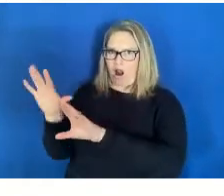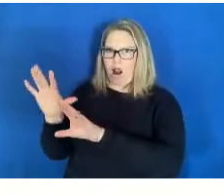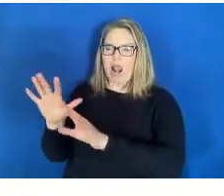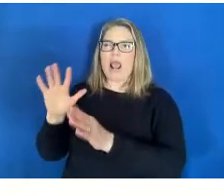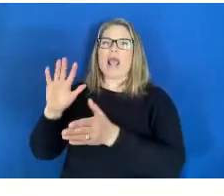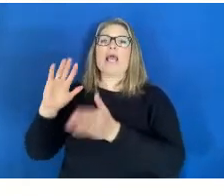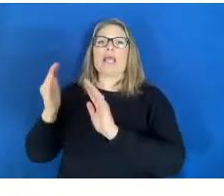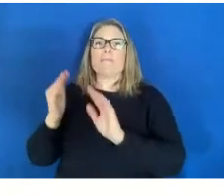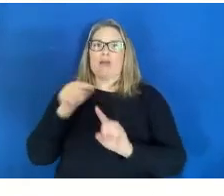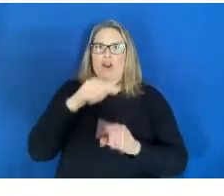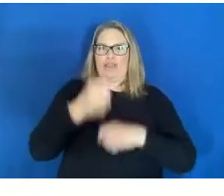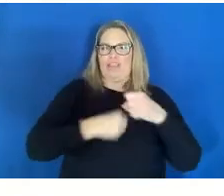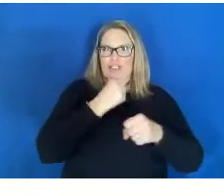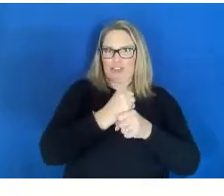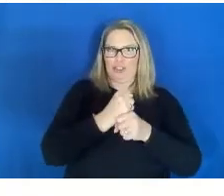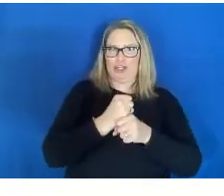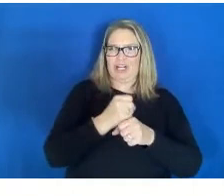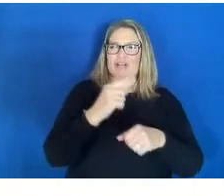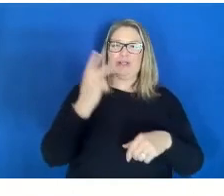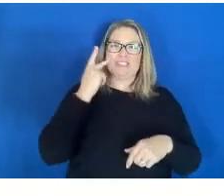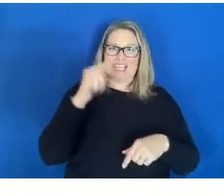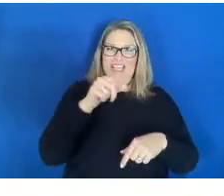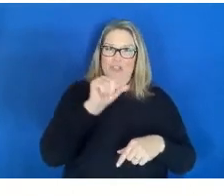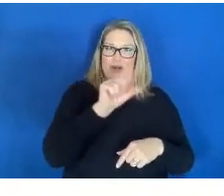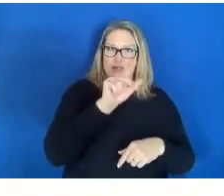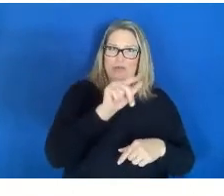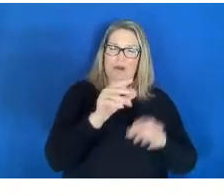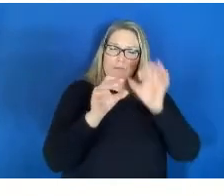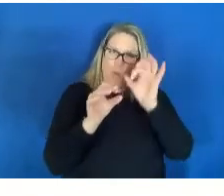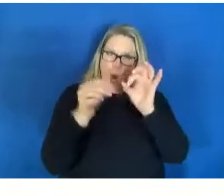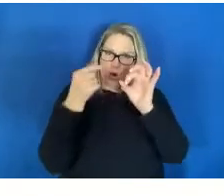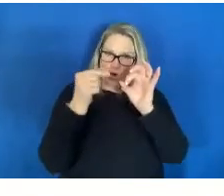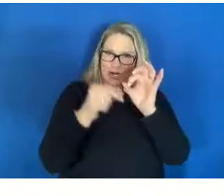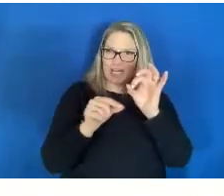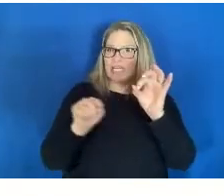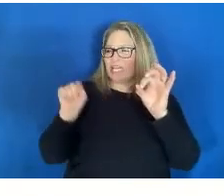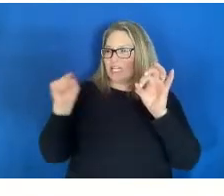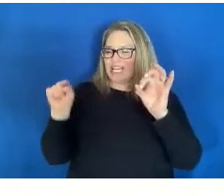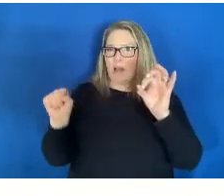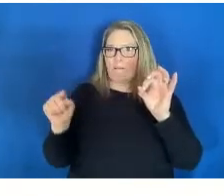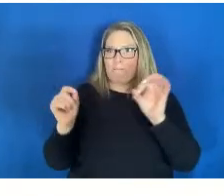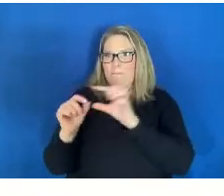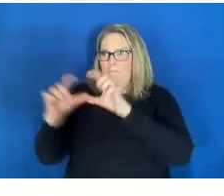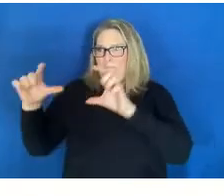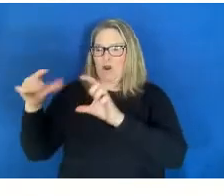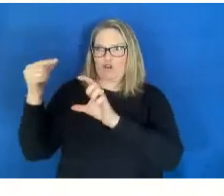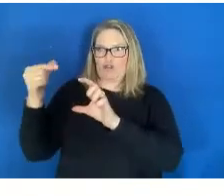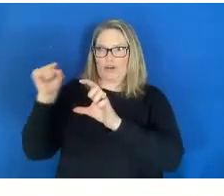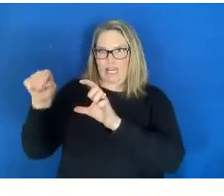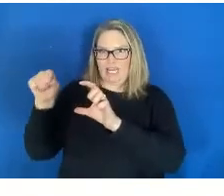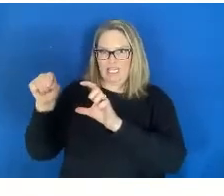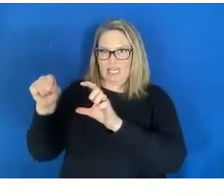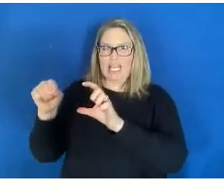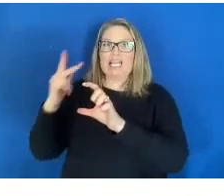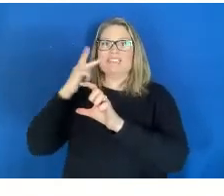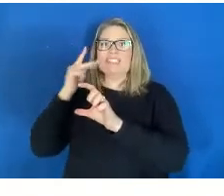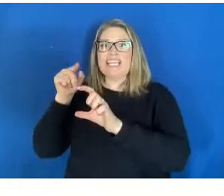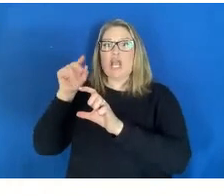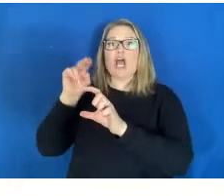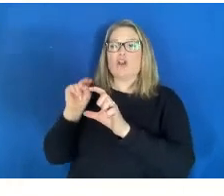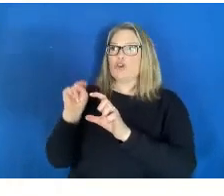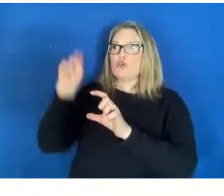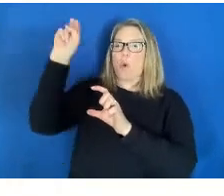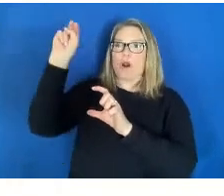snow depth for last year. And in the northwestern part of New Brunswick, there's a much smaller dark blue